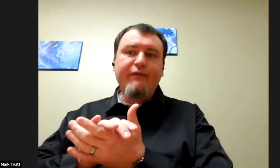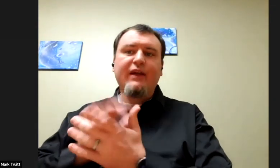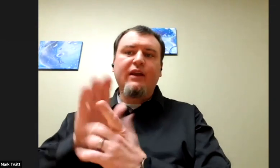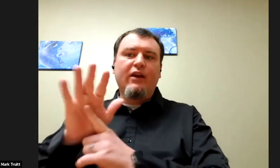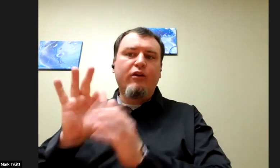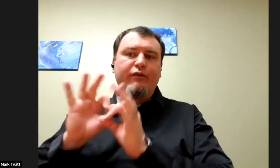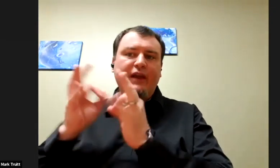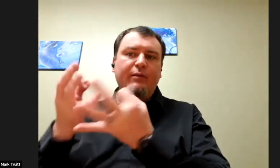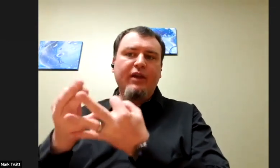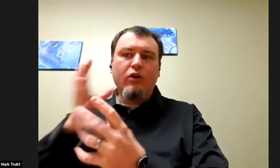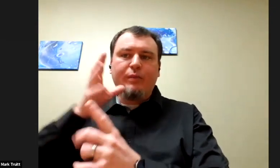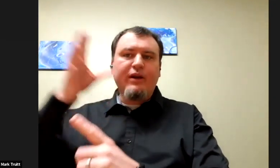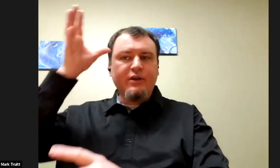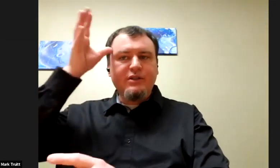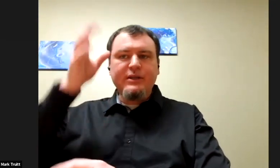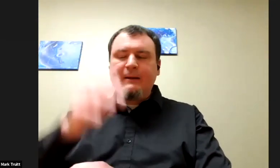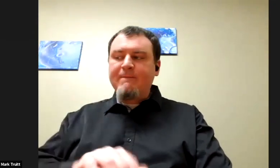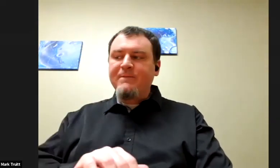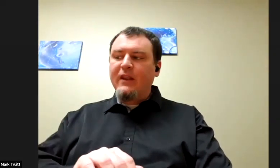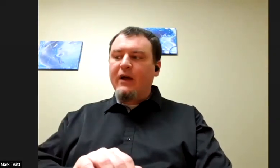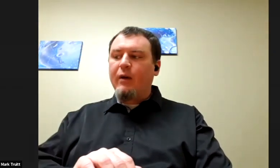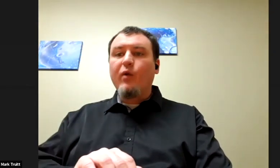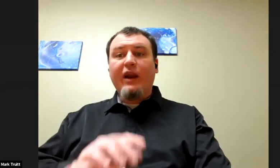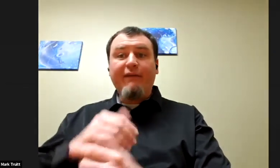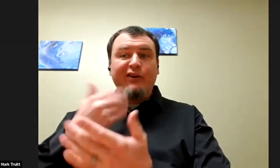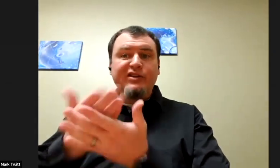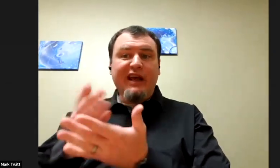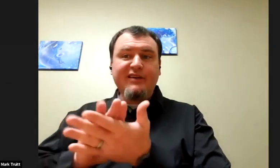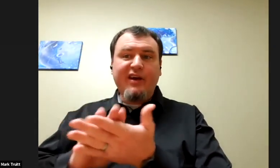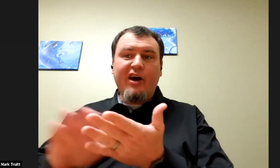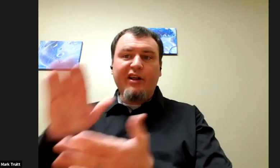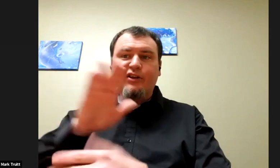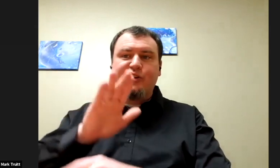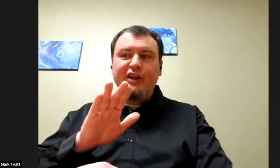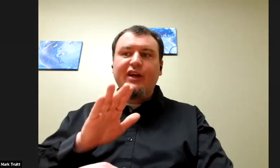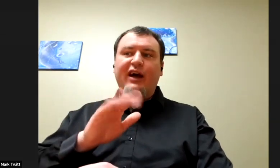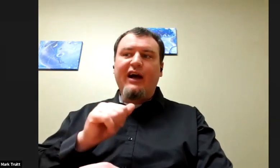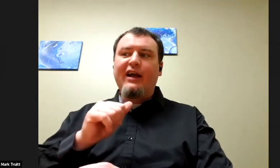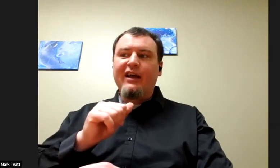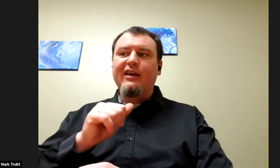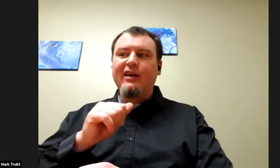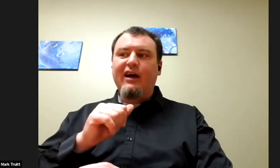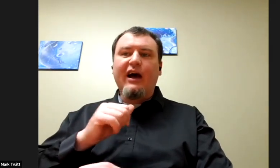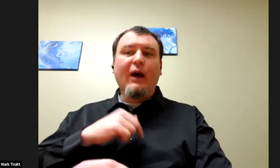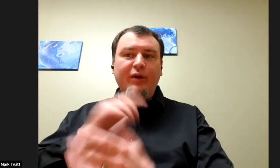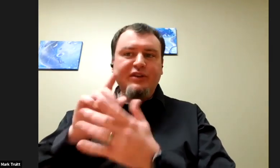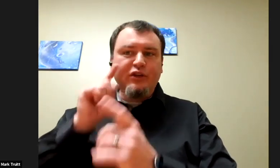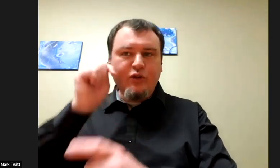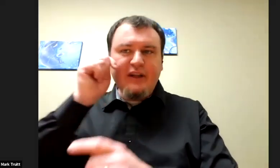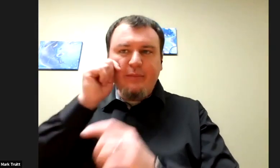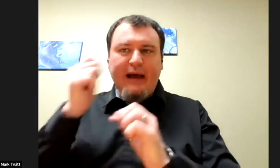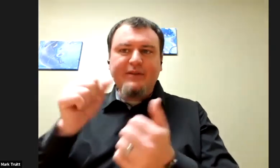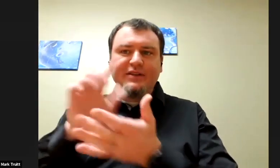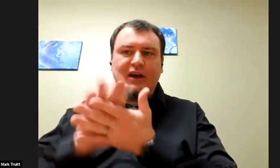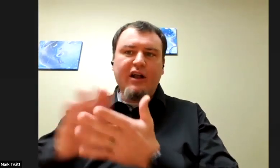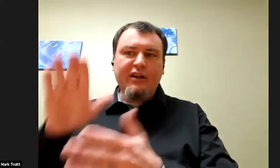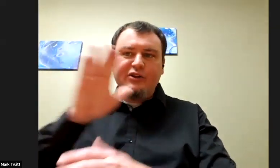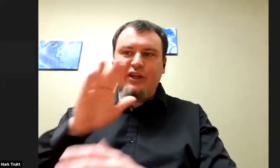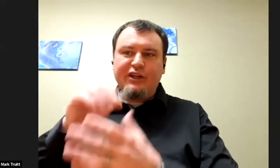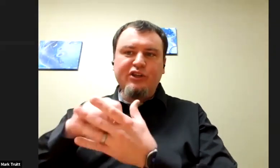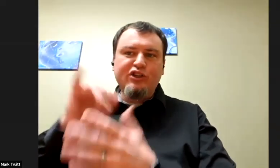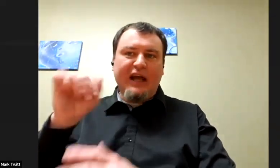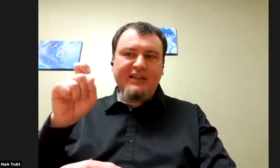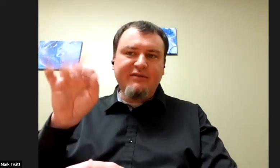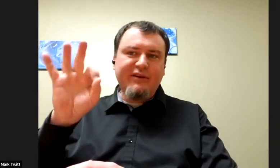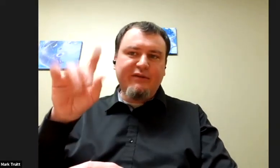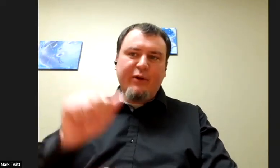my wife and her family, her parents. When I first got to college, I went to Trinity Baptist College